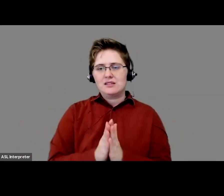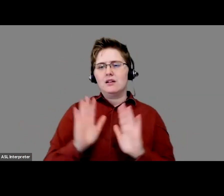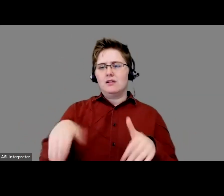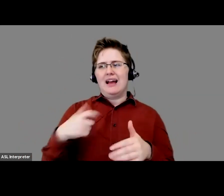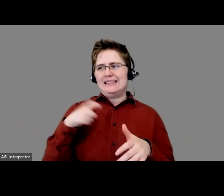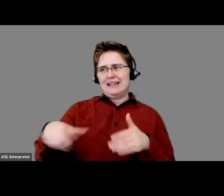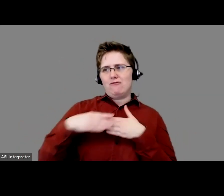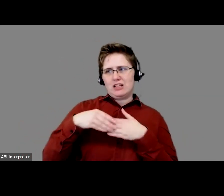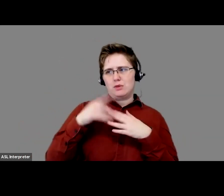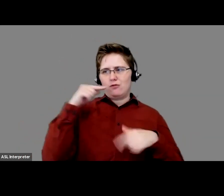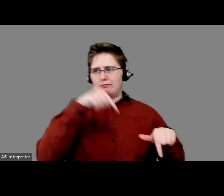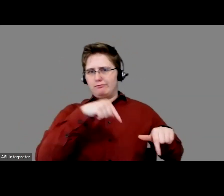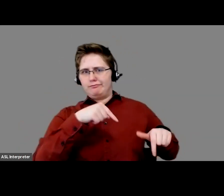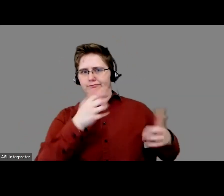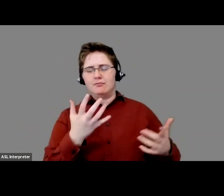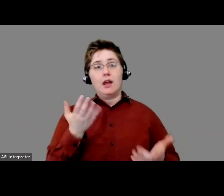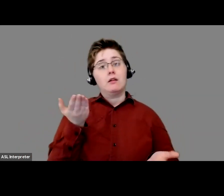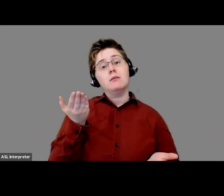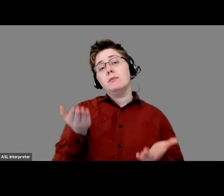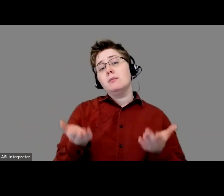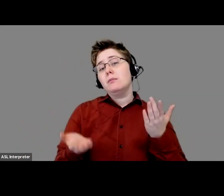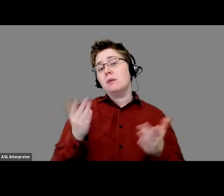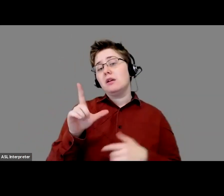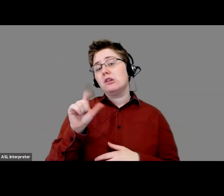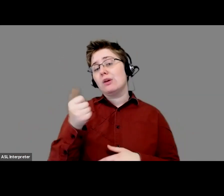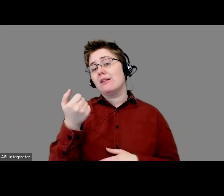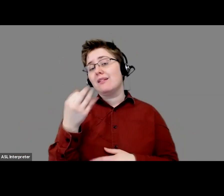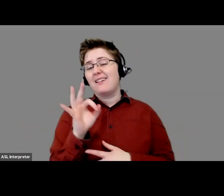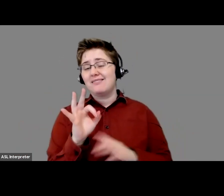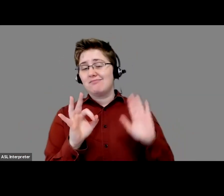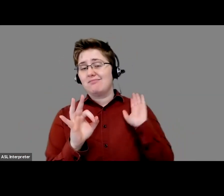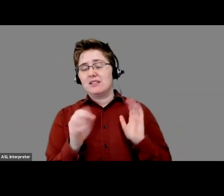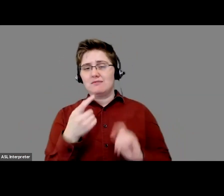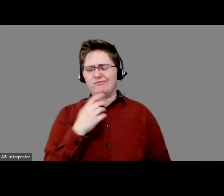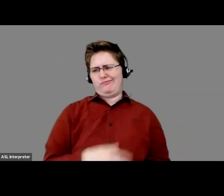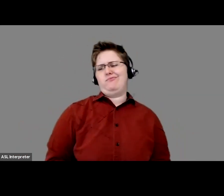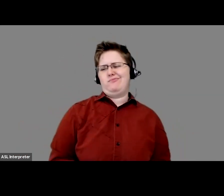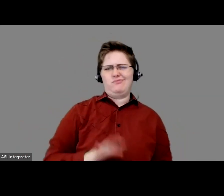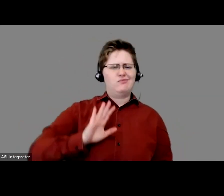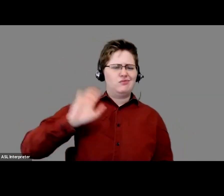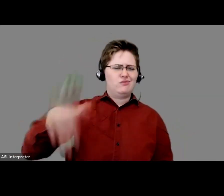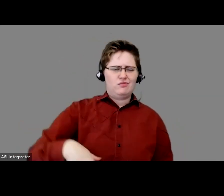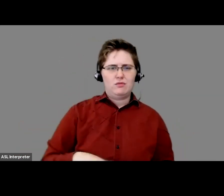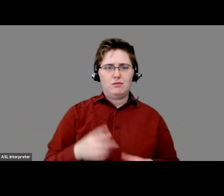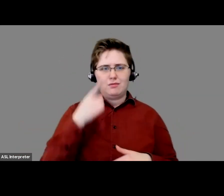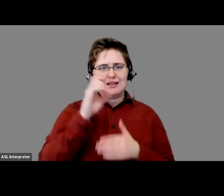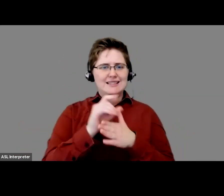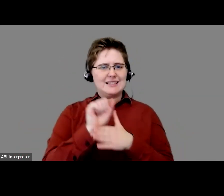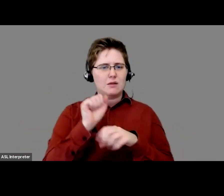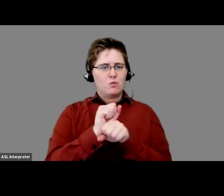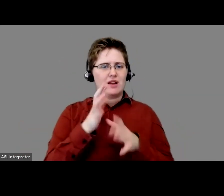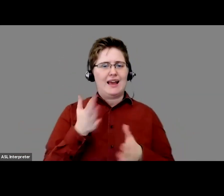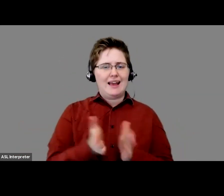of flexibility that maybe in 2019 they would have scoffed at because a disabled employee asked for